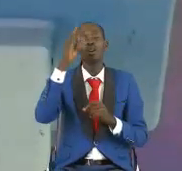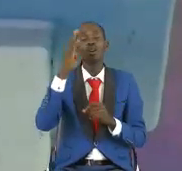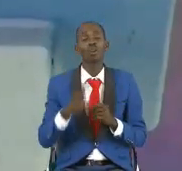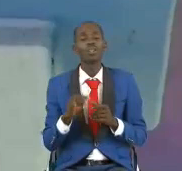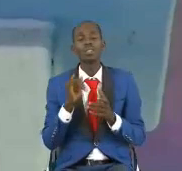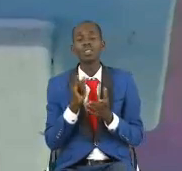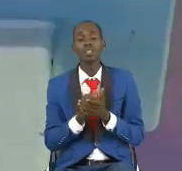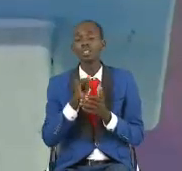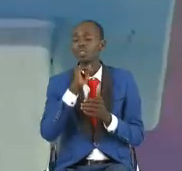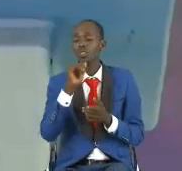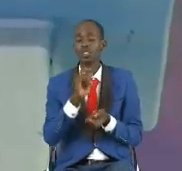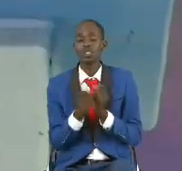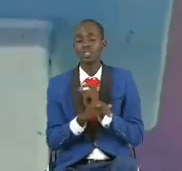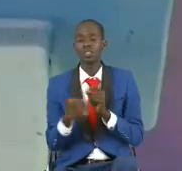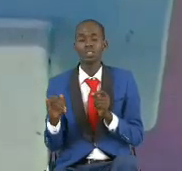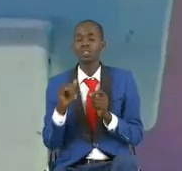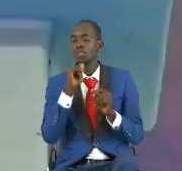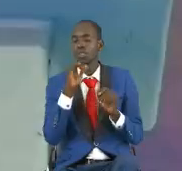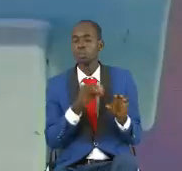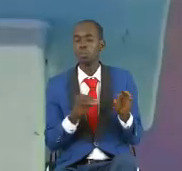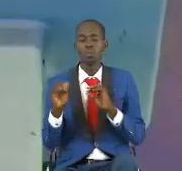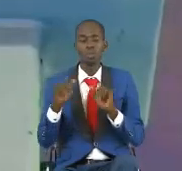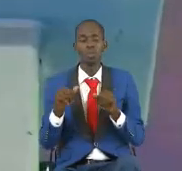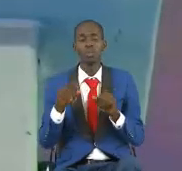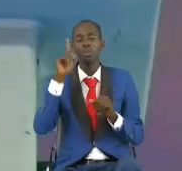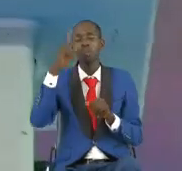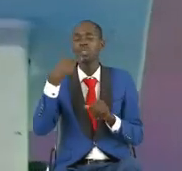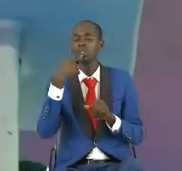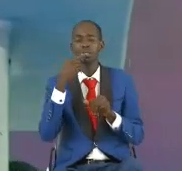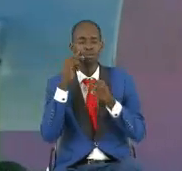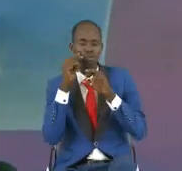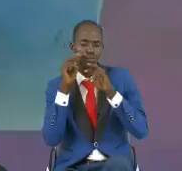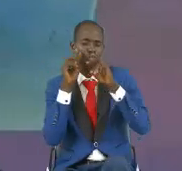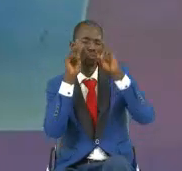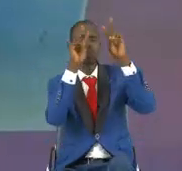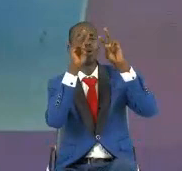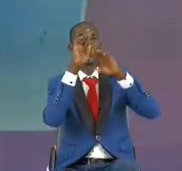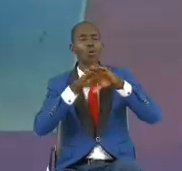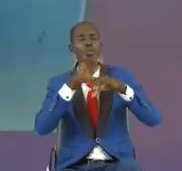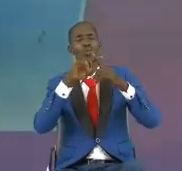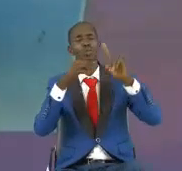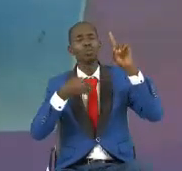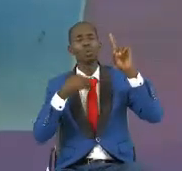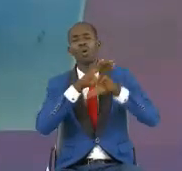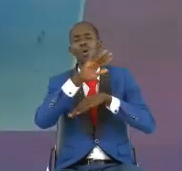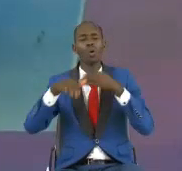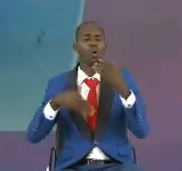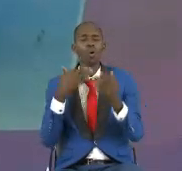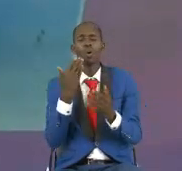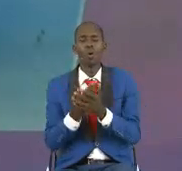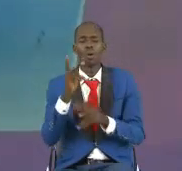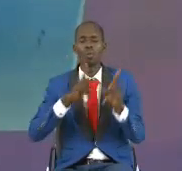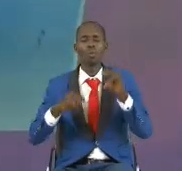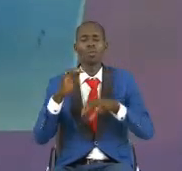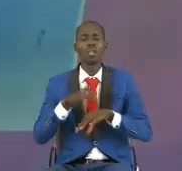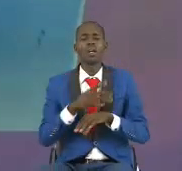unchangeable, immutable. You said, look unto me, all ye the ends of the earth, and be healed, and